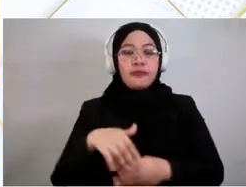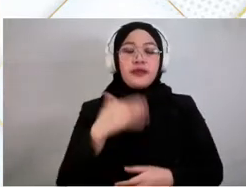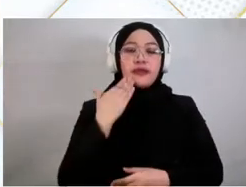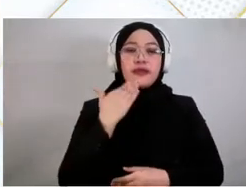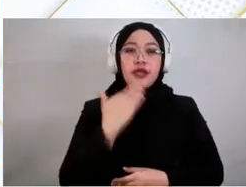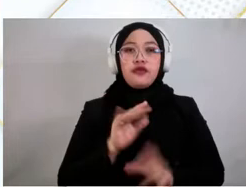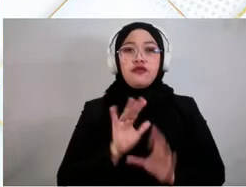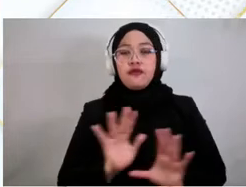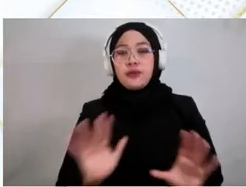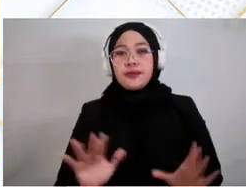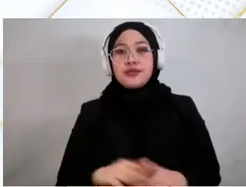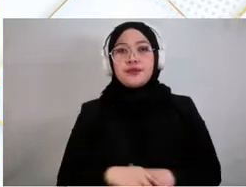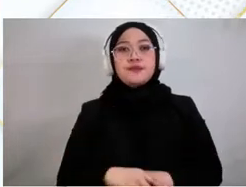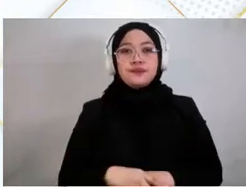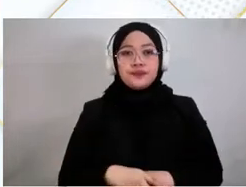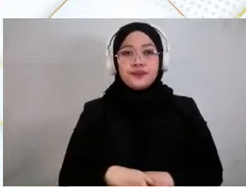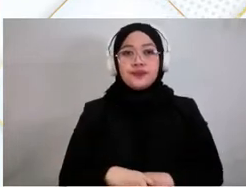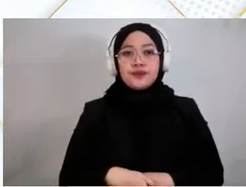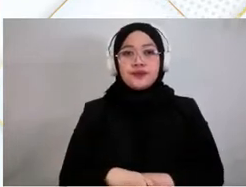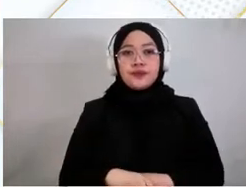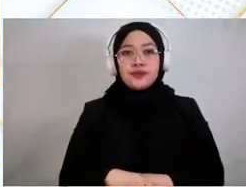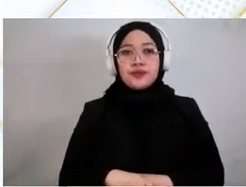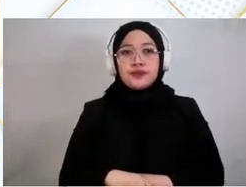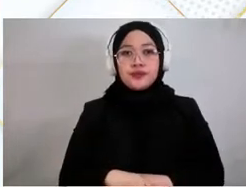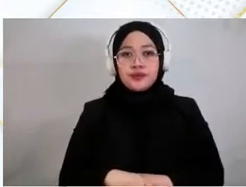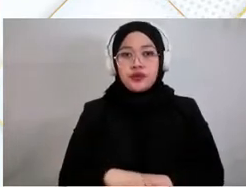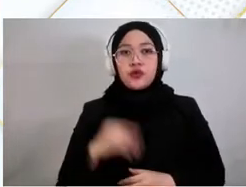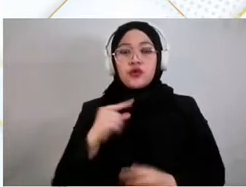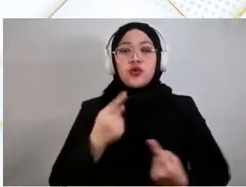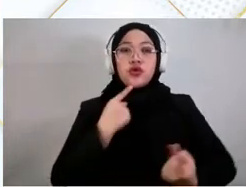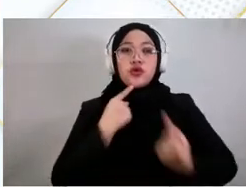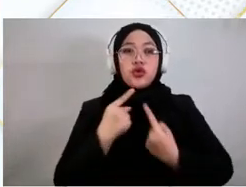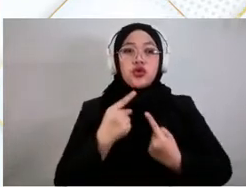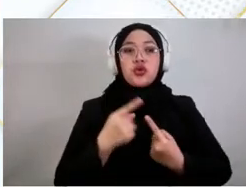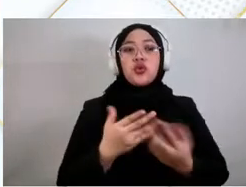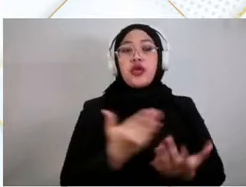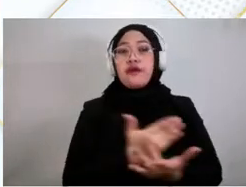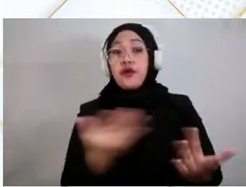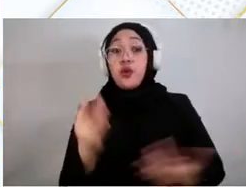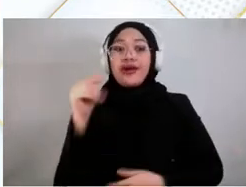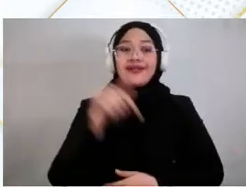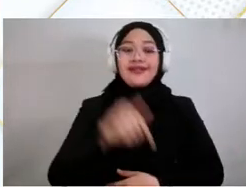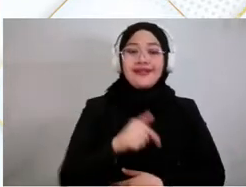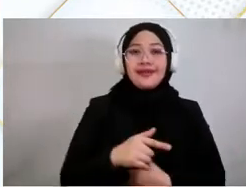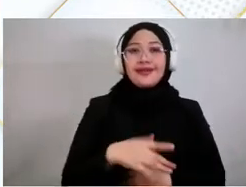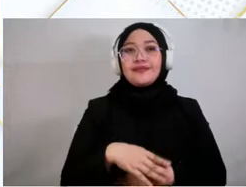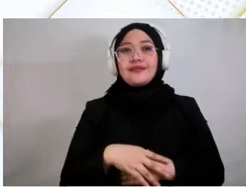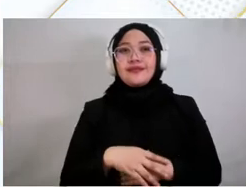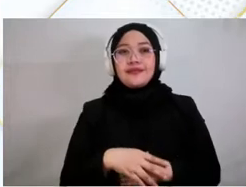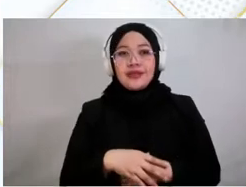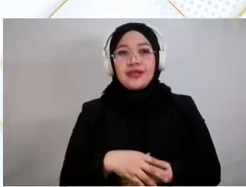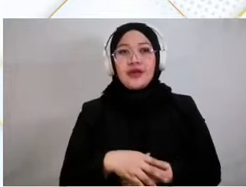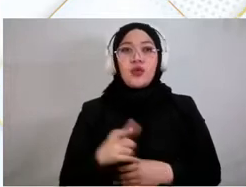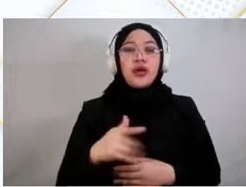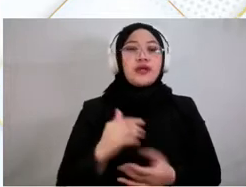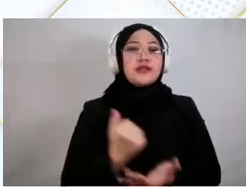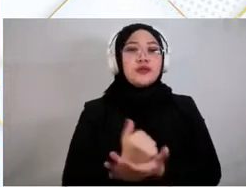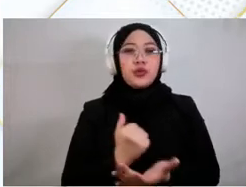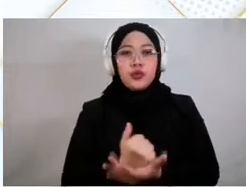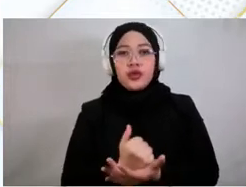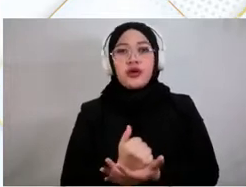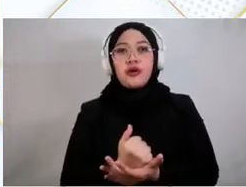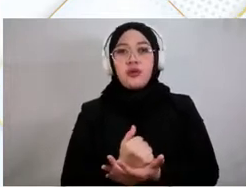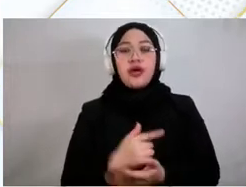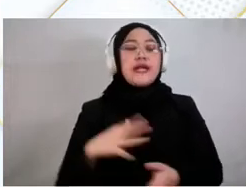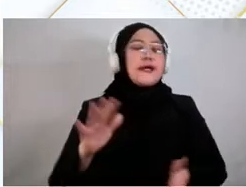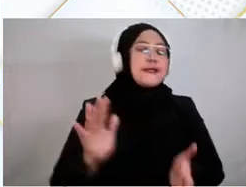And I'm glad that to have talked to everyone here. We don't get many chances to hear what